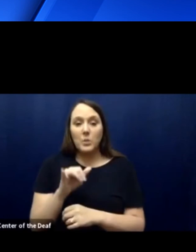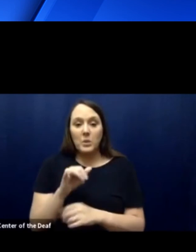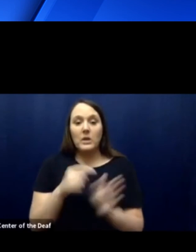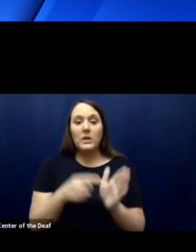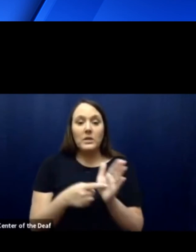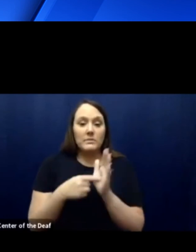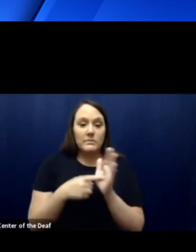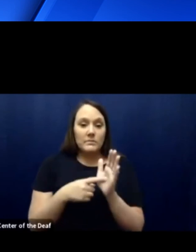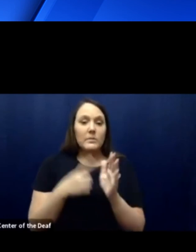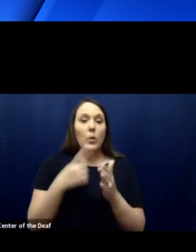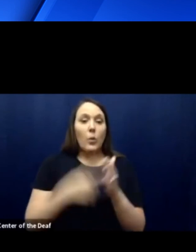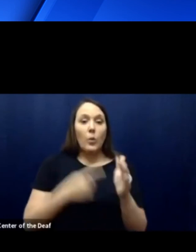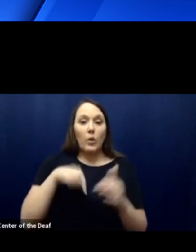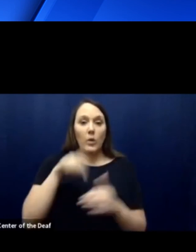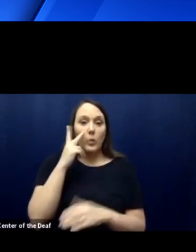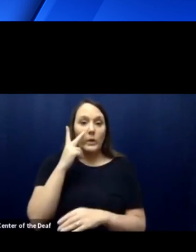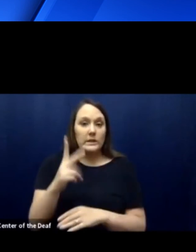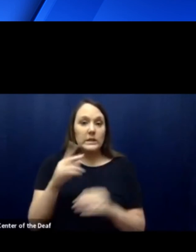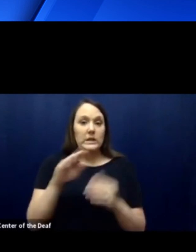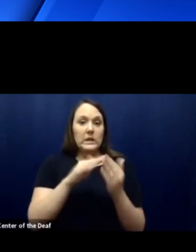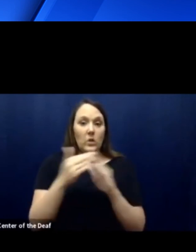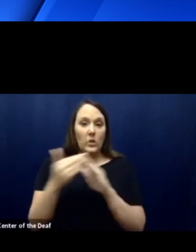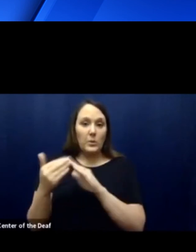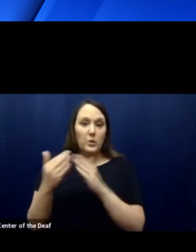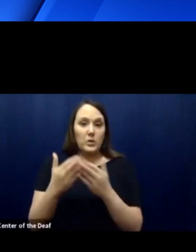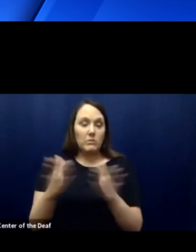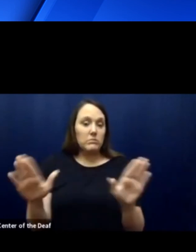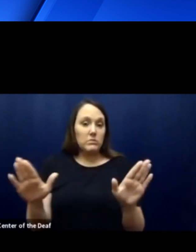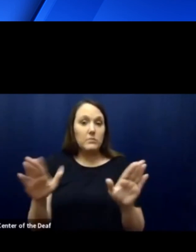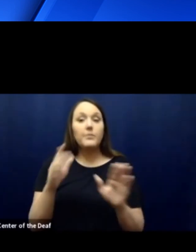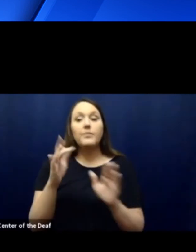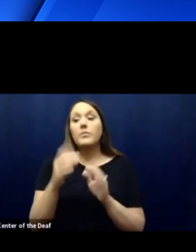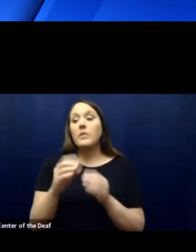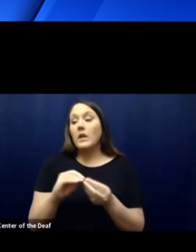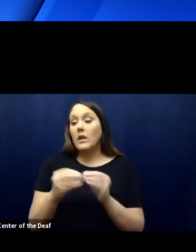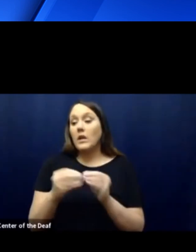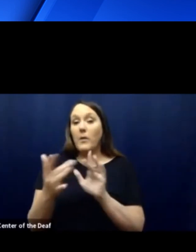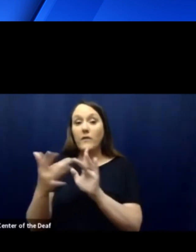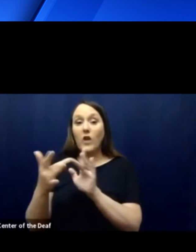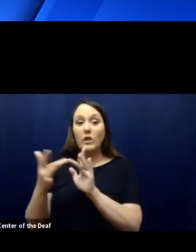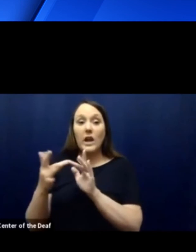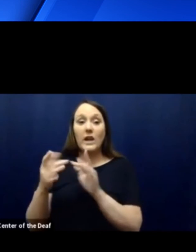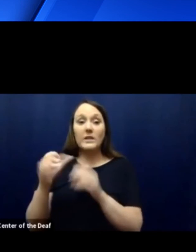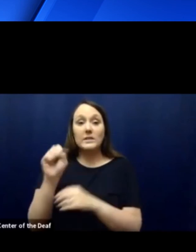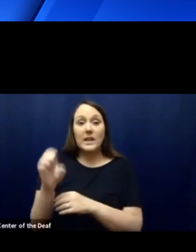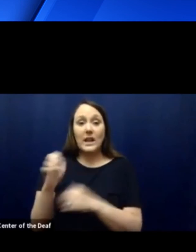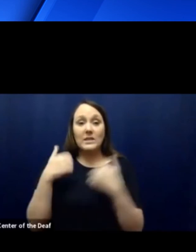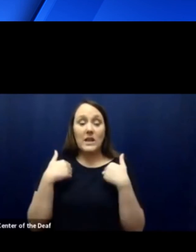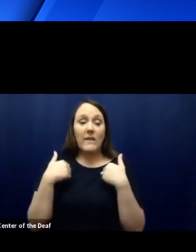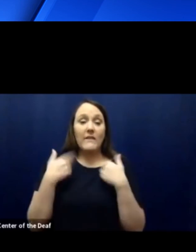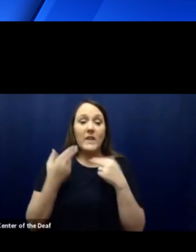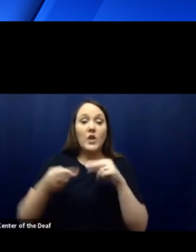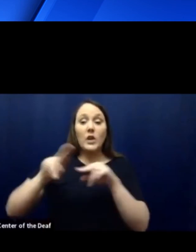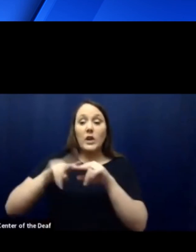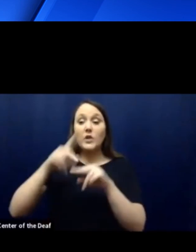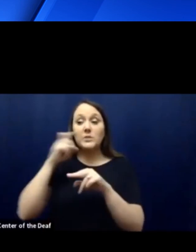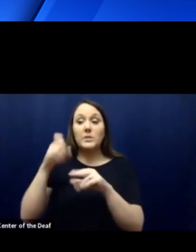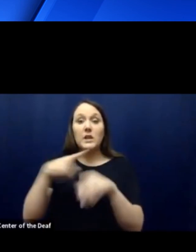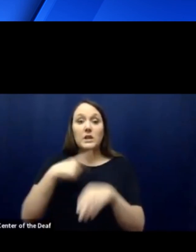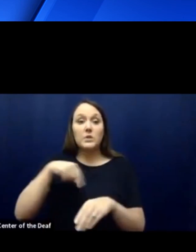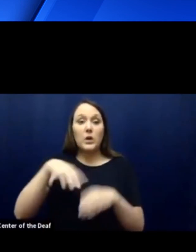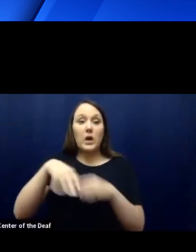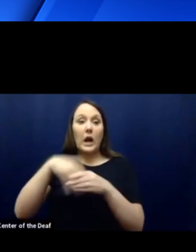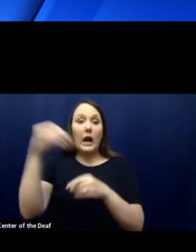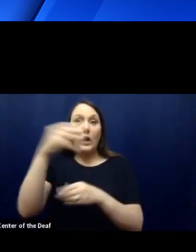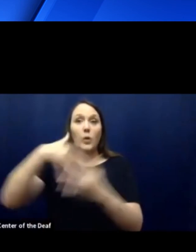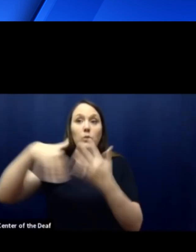what we're seeing throughout the community, that the number of contacts each case has gone up greatly because we're out and about and doing things,